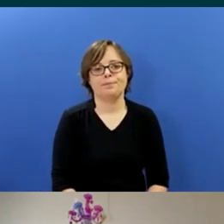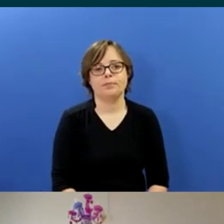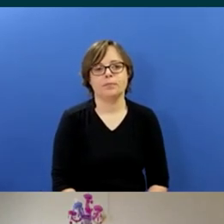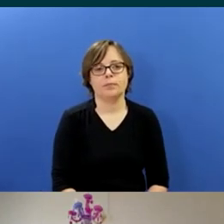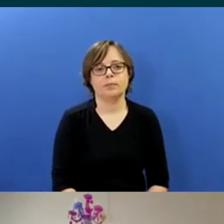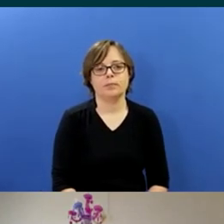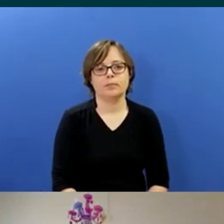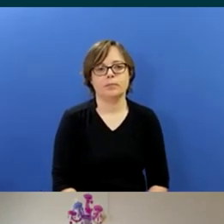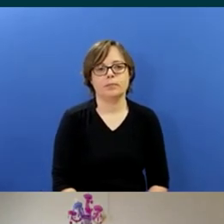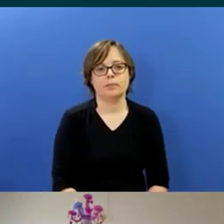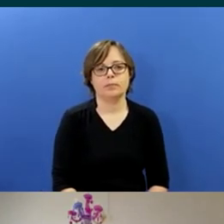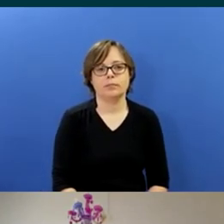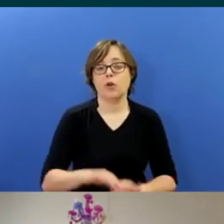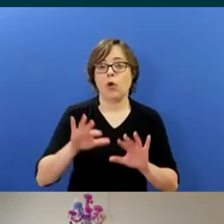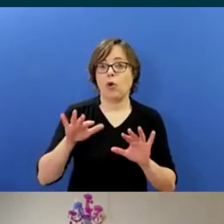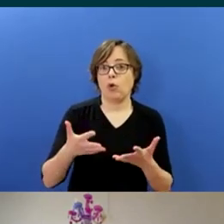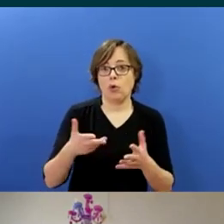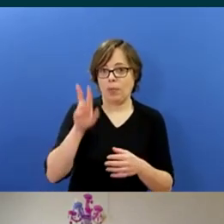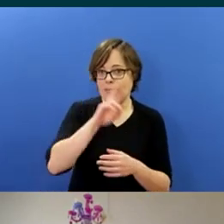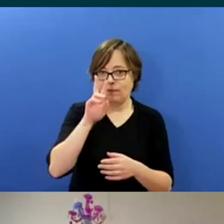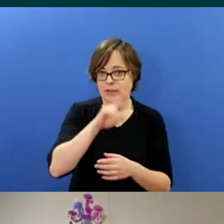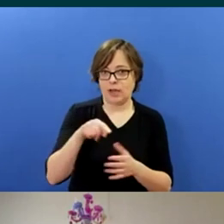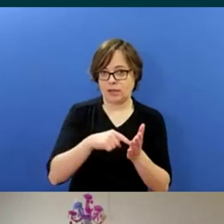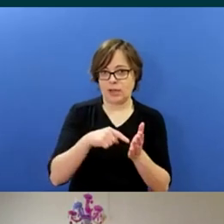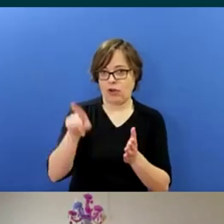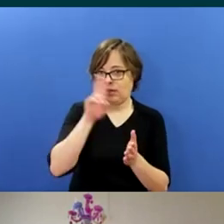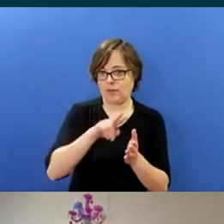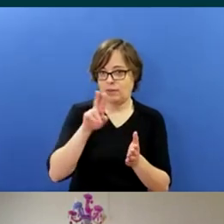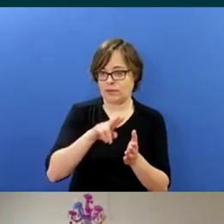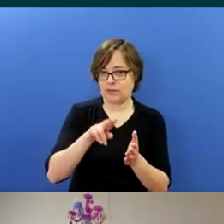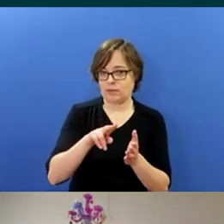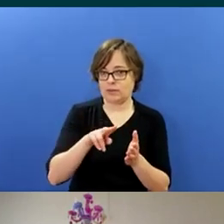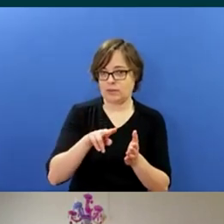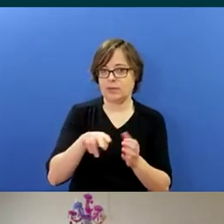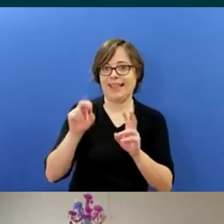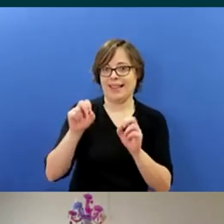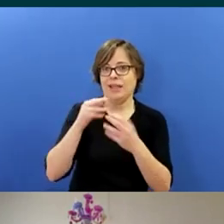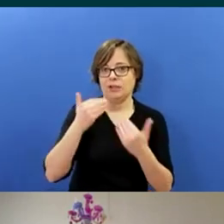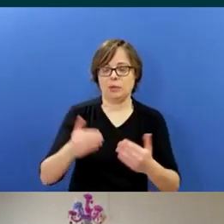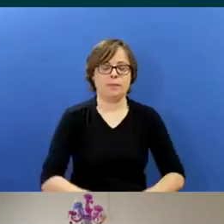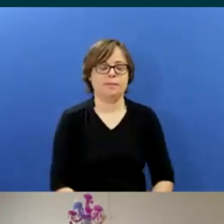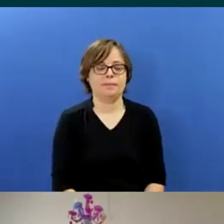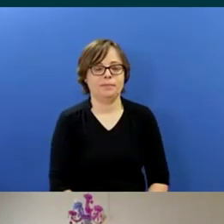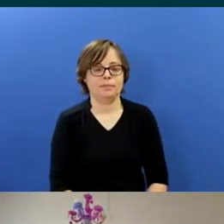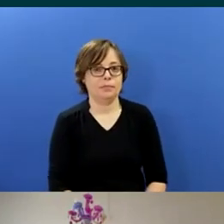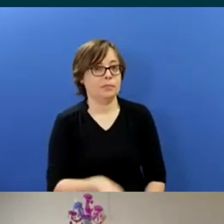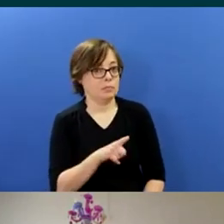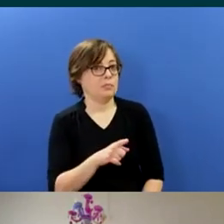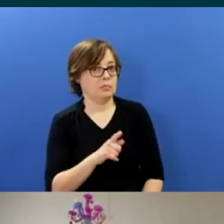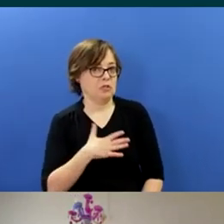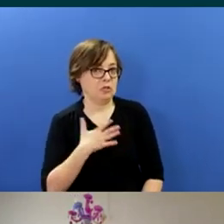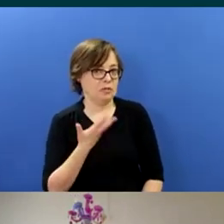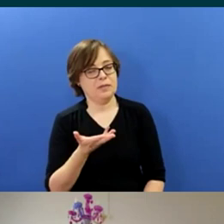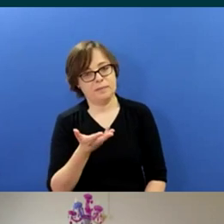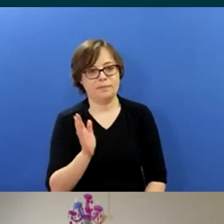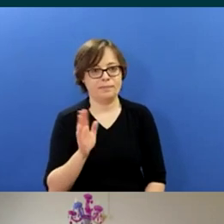curious. You didn't show these ones. Yes. No, we didn't. Dziękujemy. Okay, yes, that's very thank you.